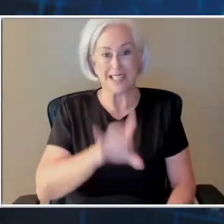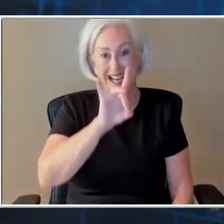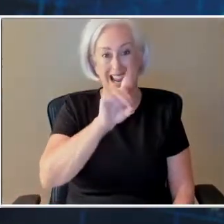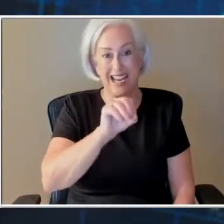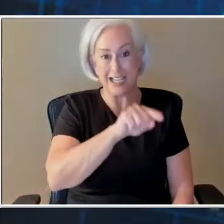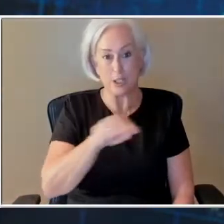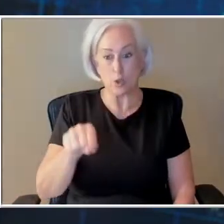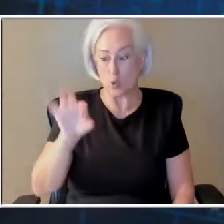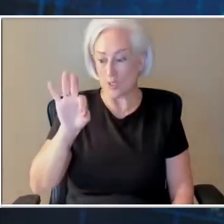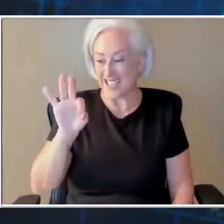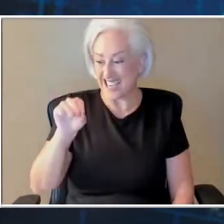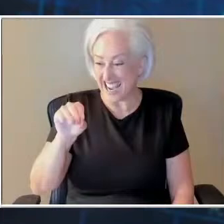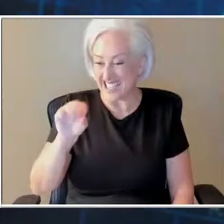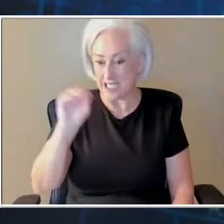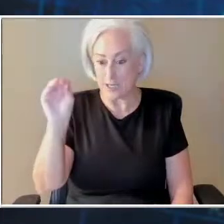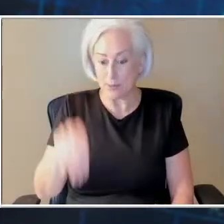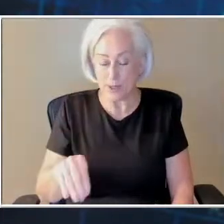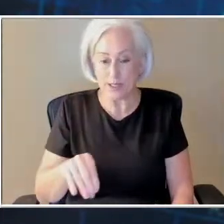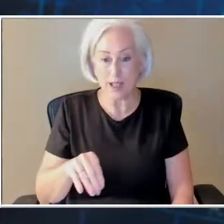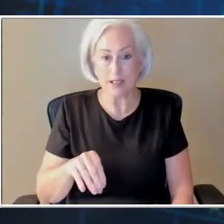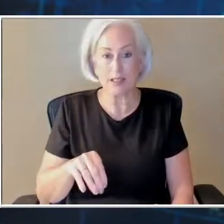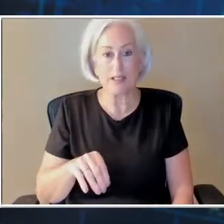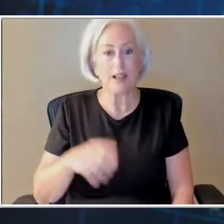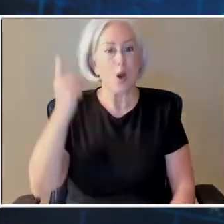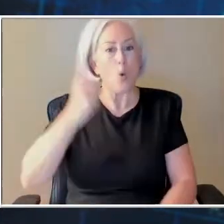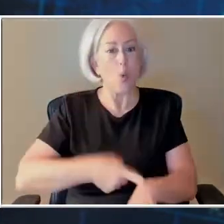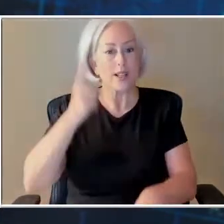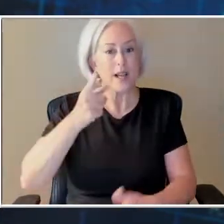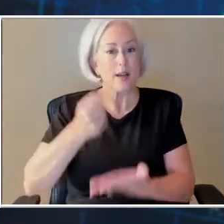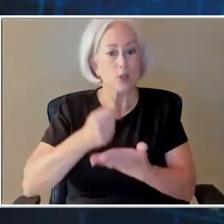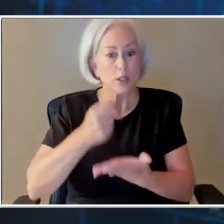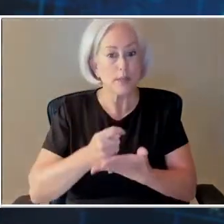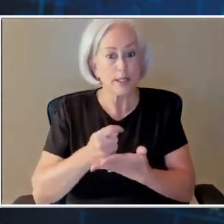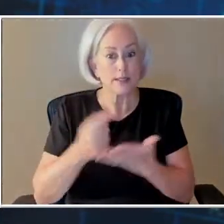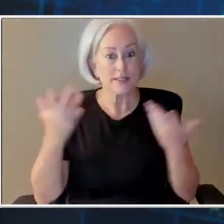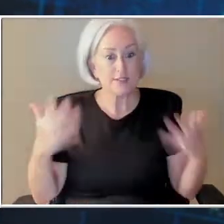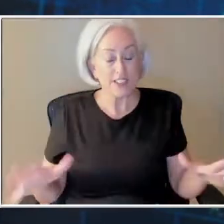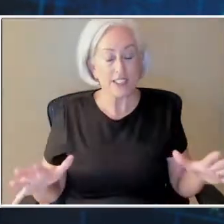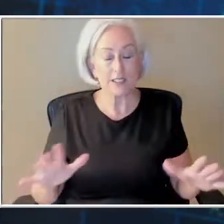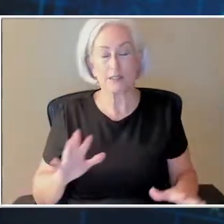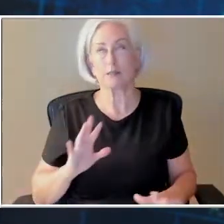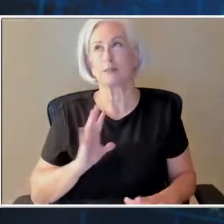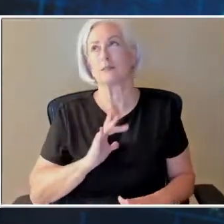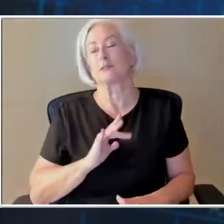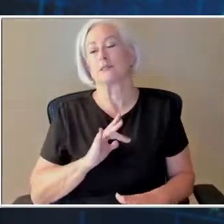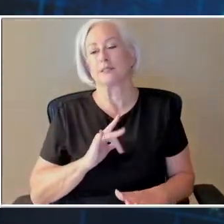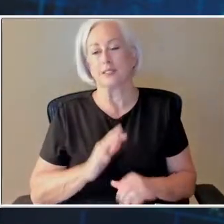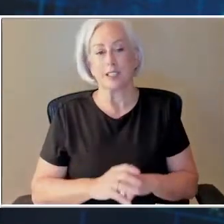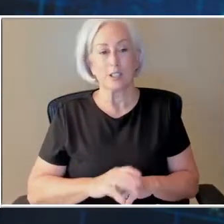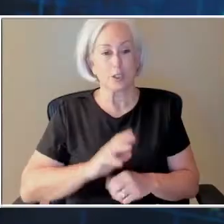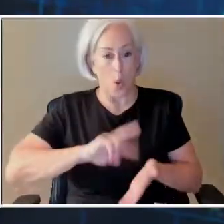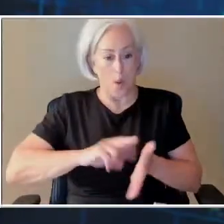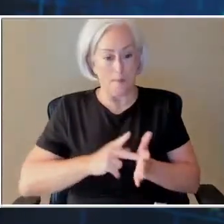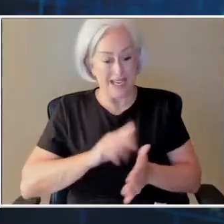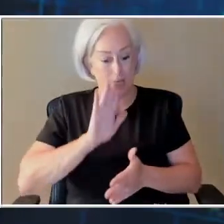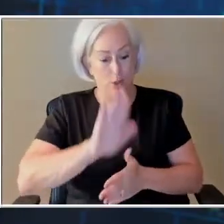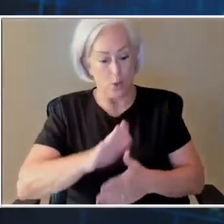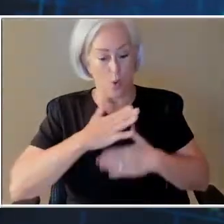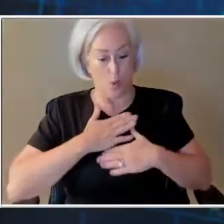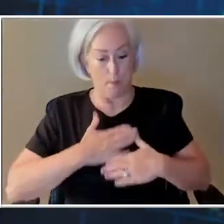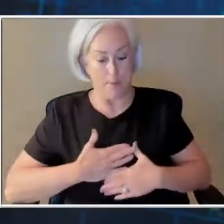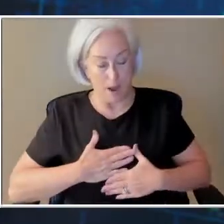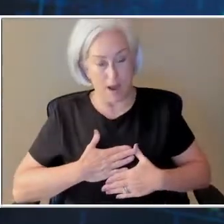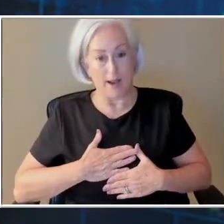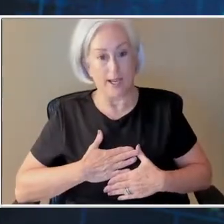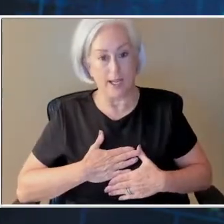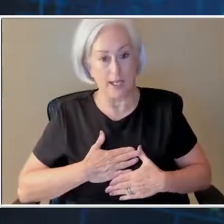That's a very good response rate, and it's a one-time treatment. So it kind of like show you exactly how your own body, I mean, it's if you actually look at it,